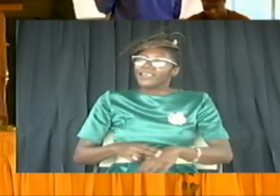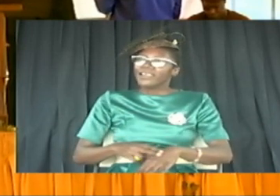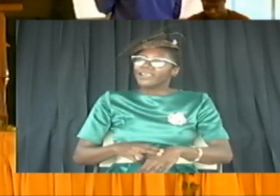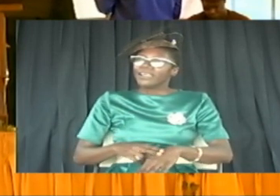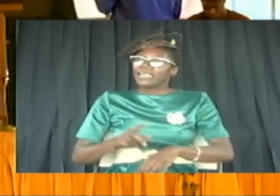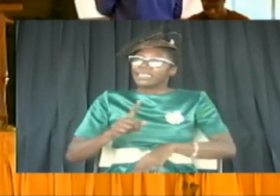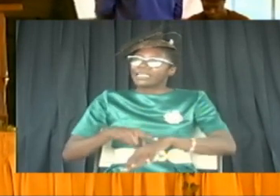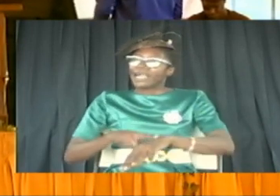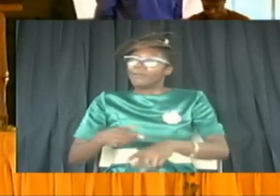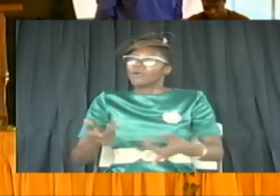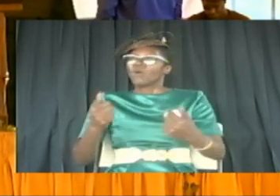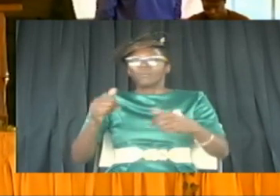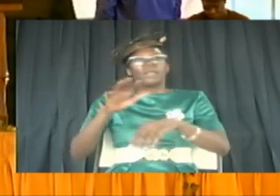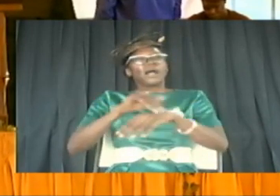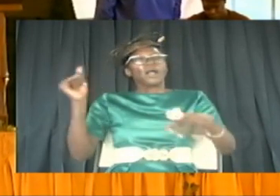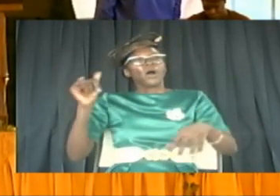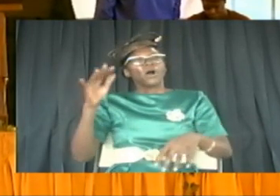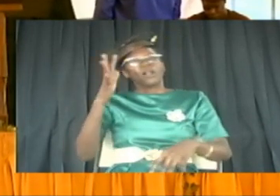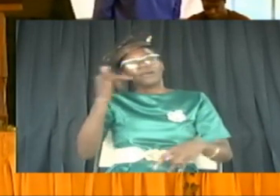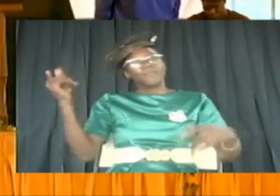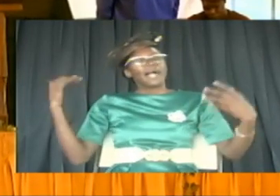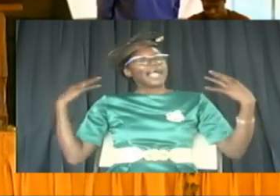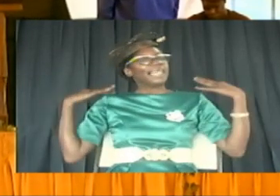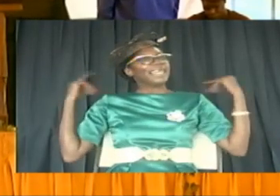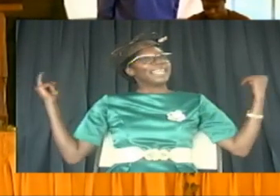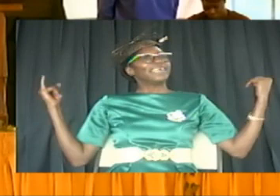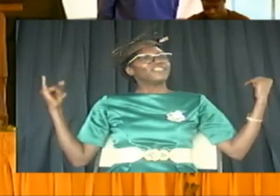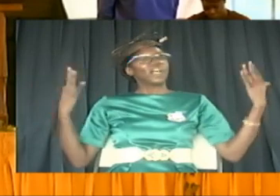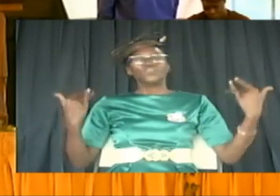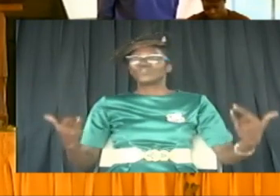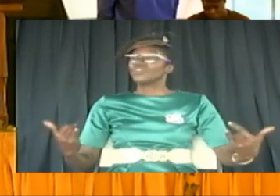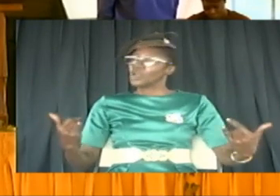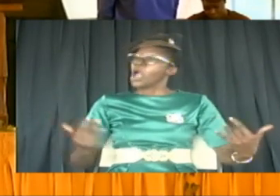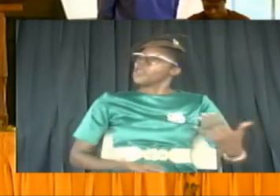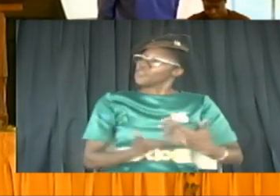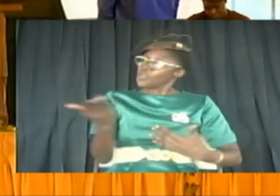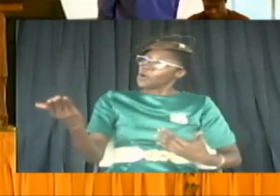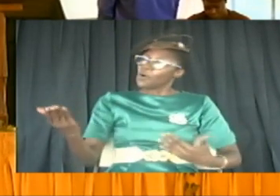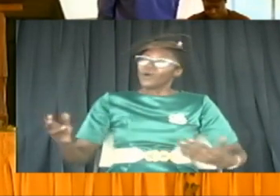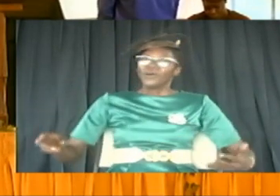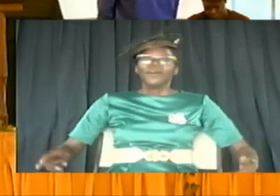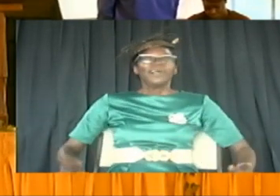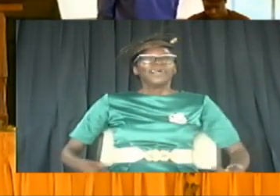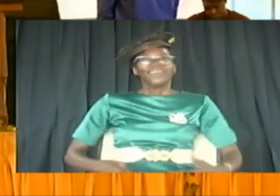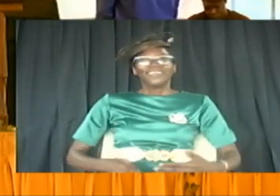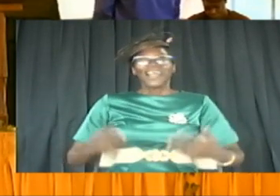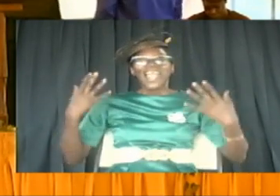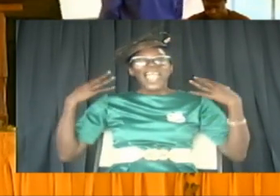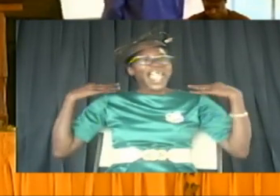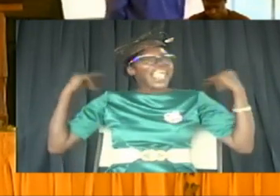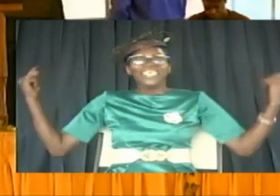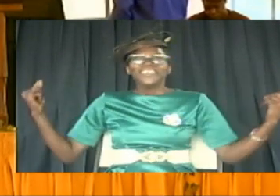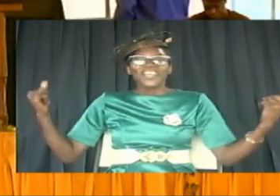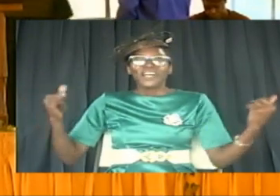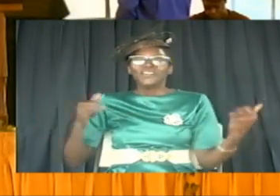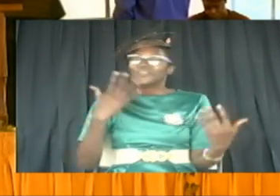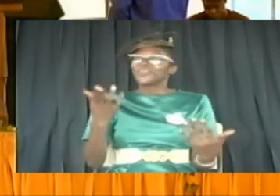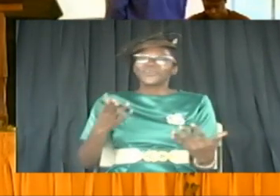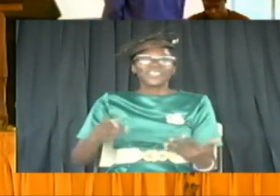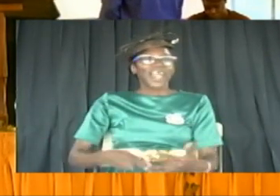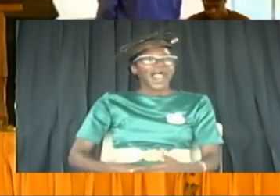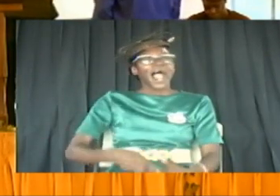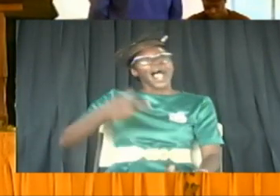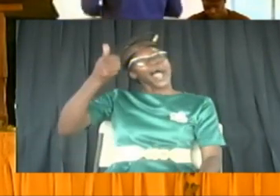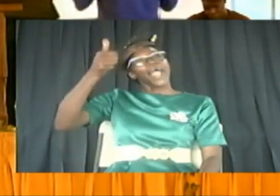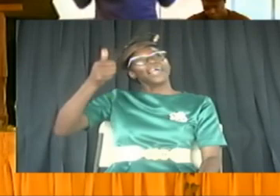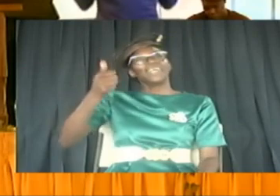the angel, thou that are highly favored, highly loved.